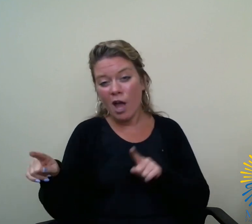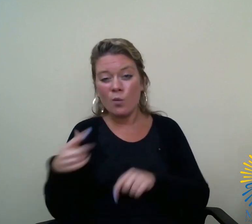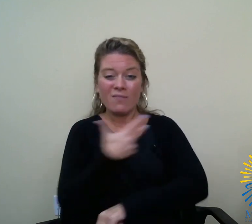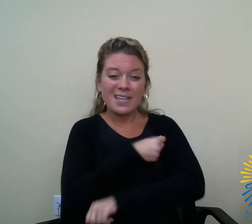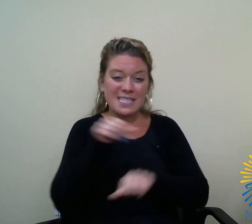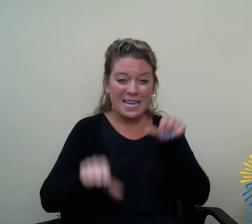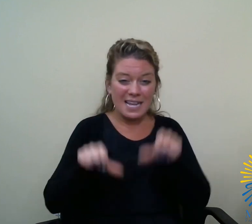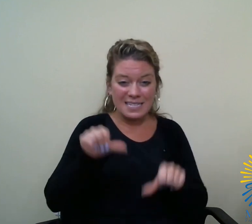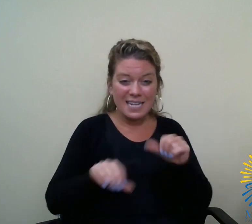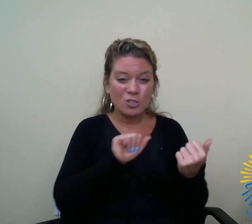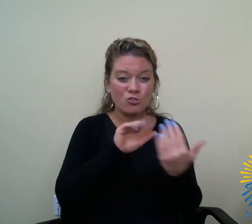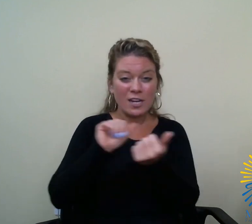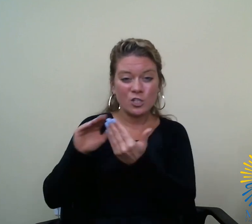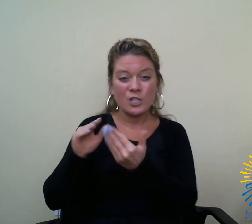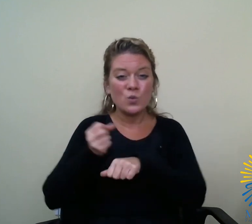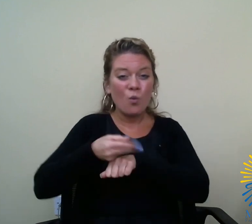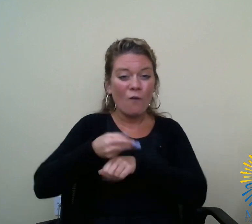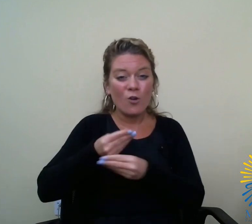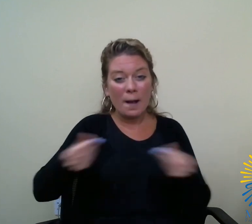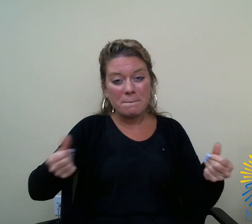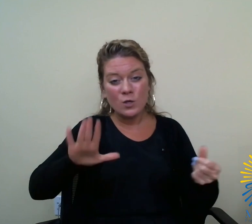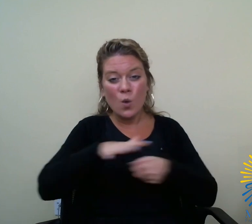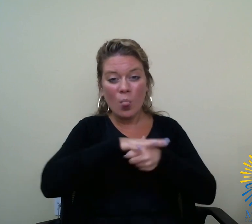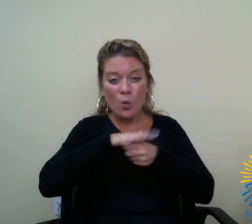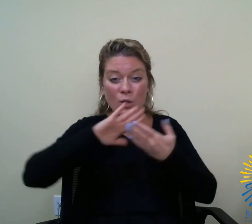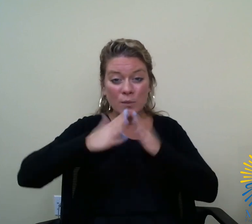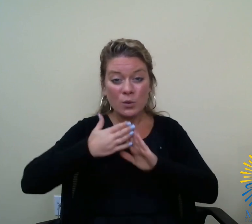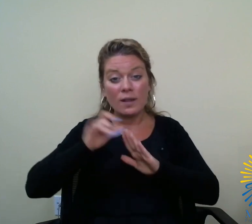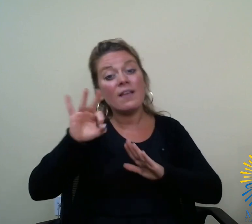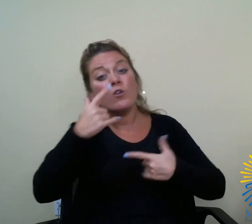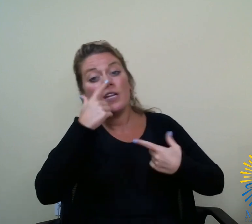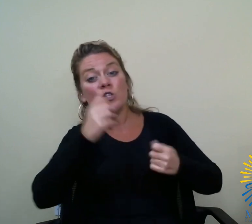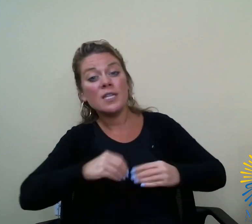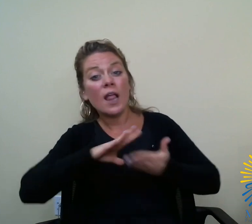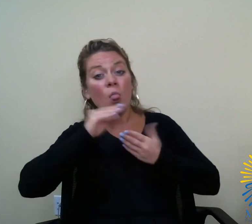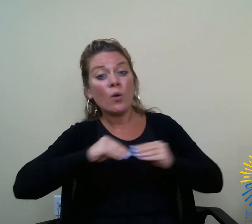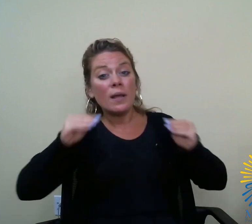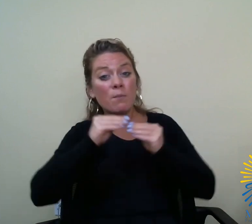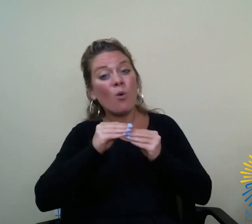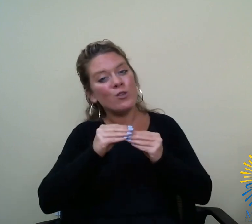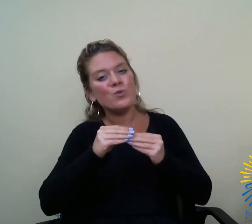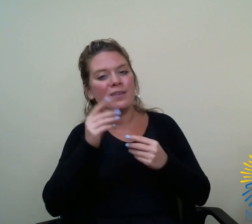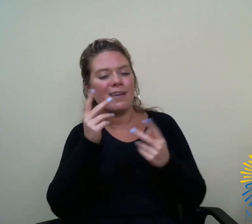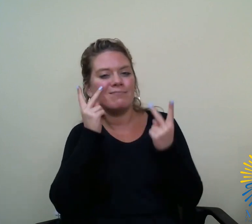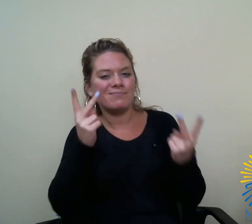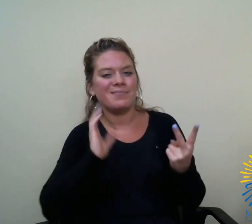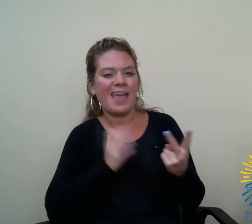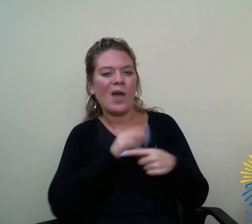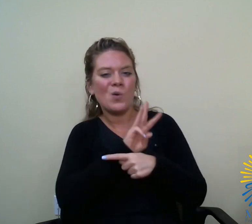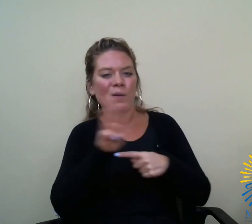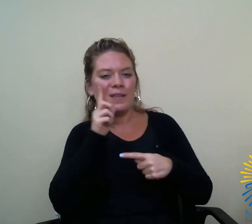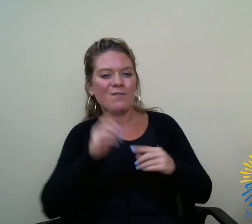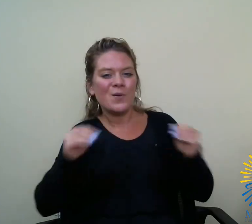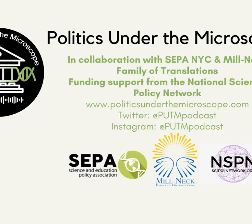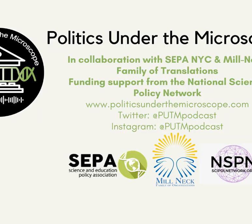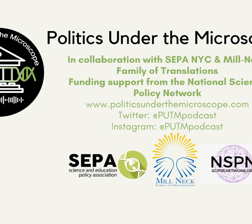strategies to overcome it within your local community. If you're interested in learning more, visit our website at politicsunderthemicroscope.com for more